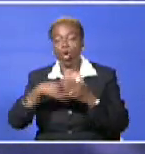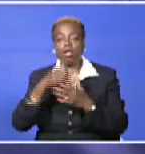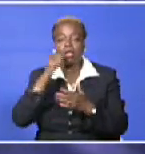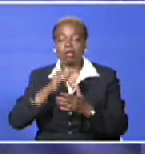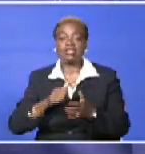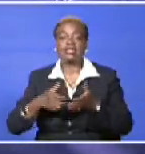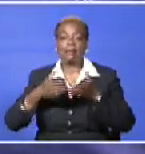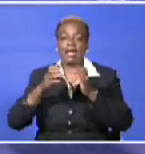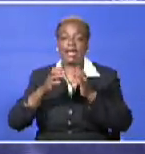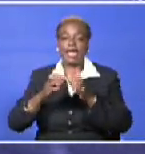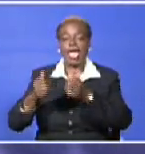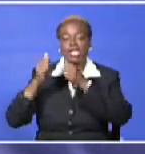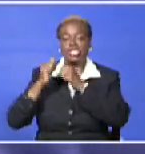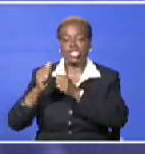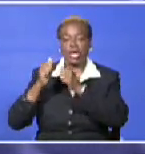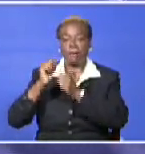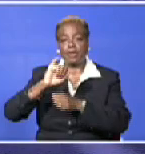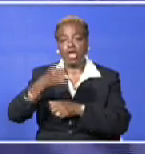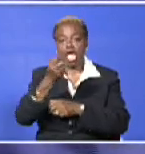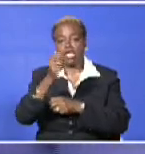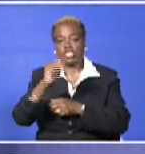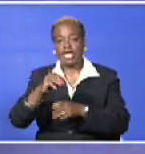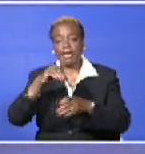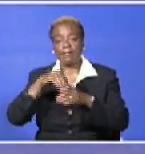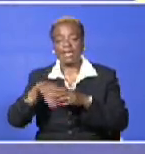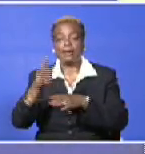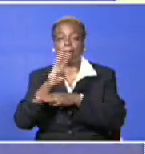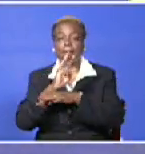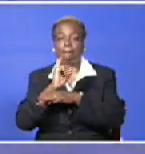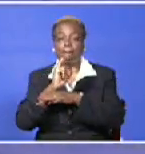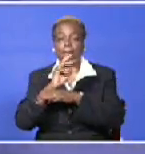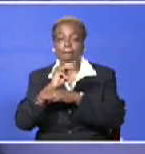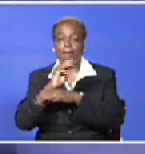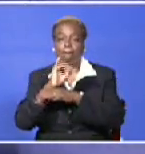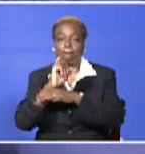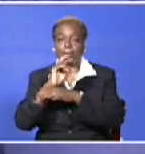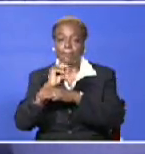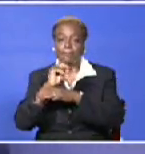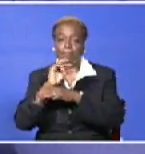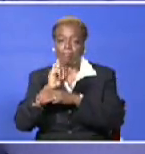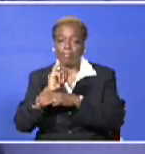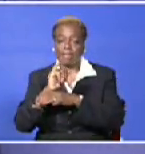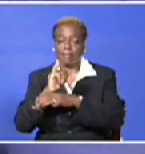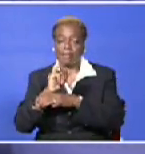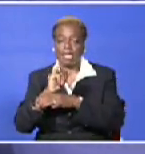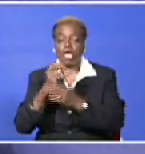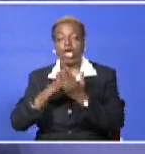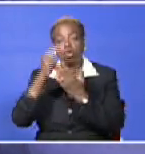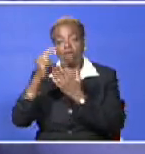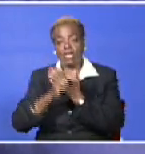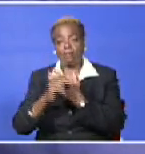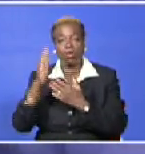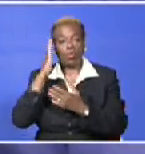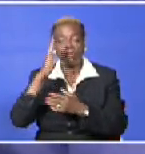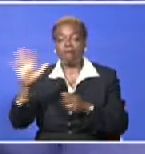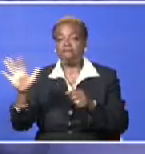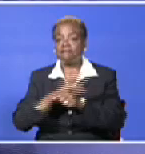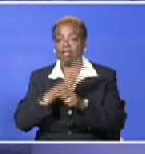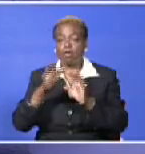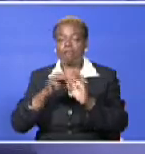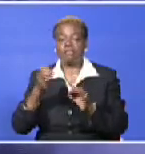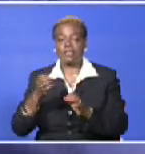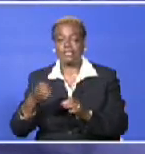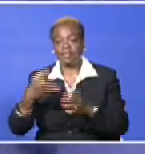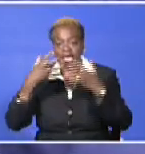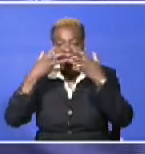well as Junkanoo Jam in Bimini, 2 weeks of basketball, men's and women Division I teams. So November's going to be jam-packed with events. Hopefully we'll have the Tiger